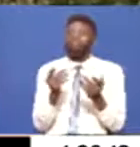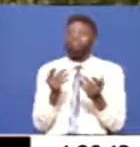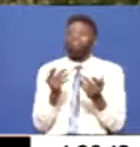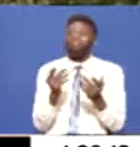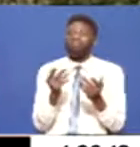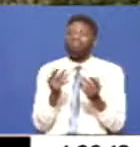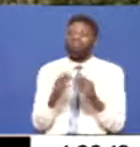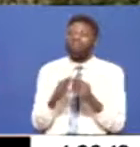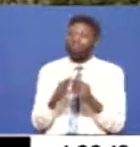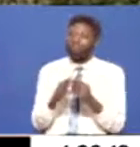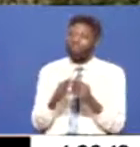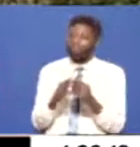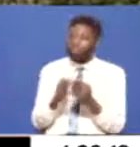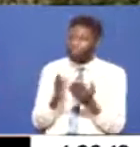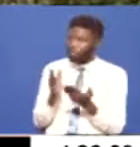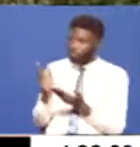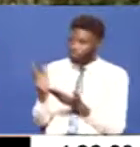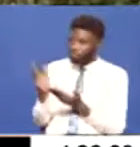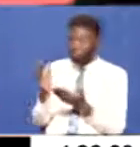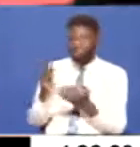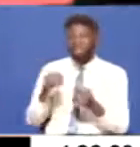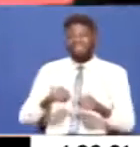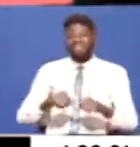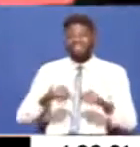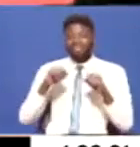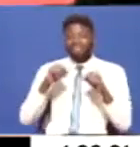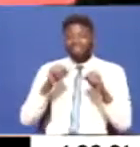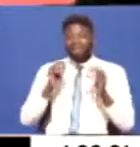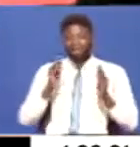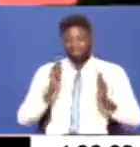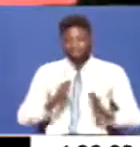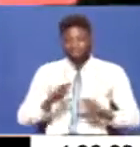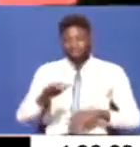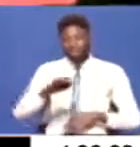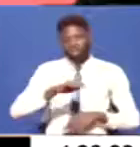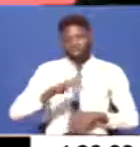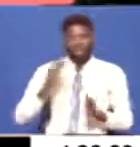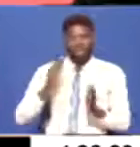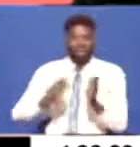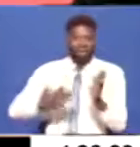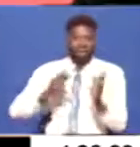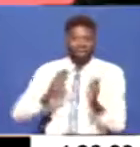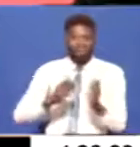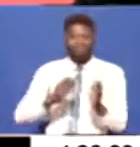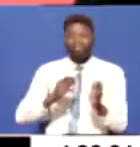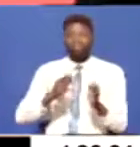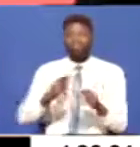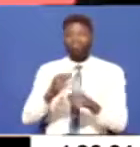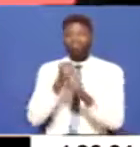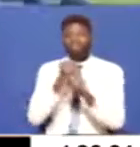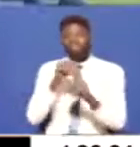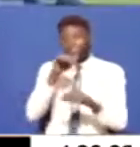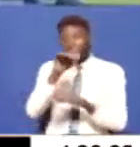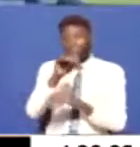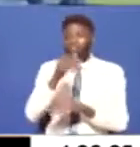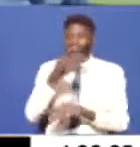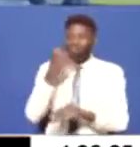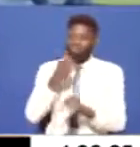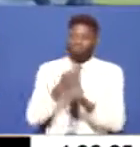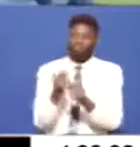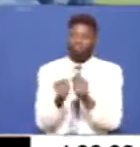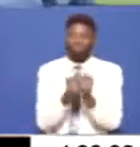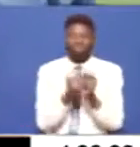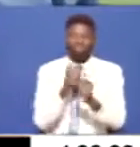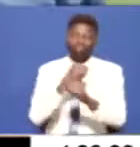part, the chairperson, Lake Naivasha Riparian Association, called for a collective responsibility in the protection of Lake Naivasha.